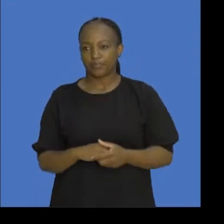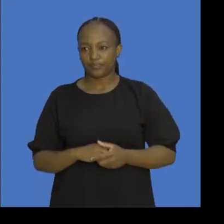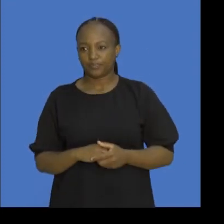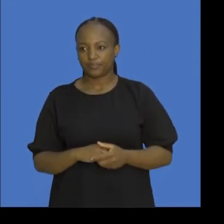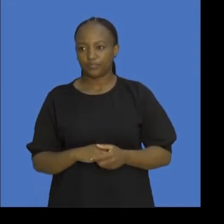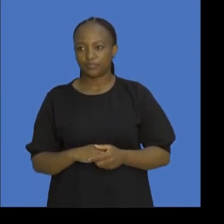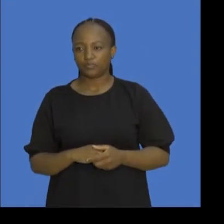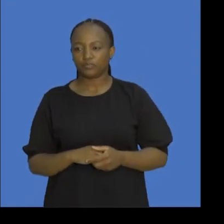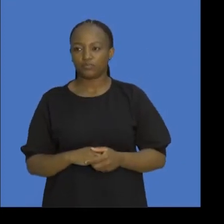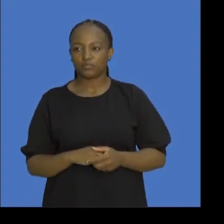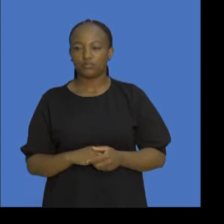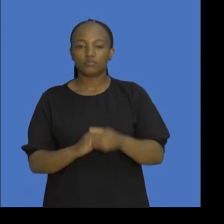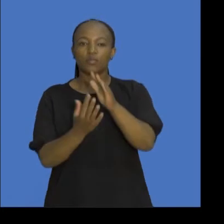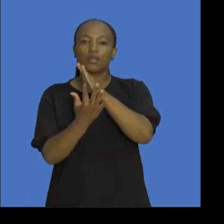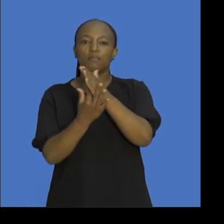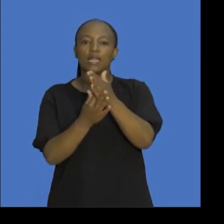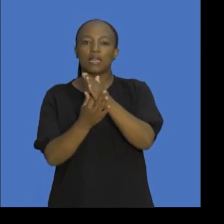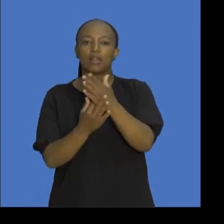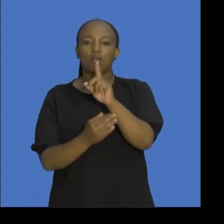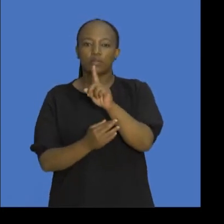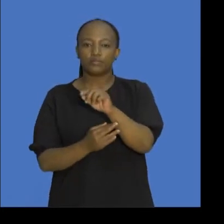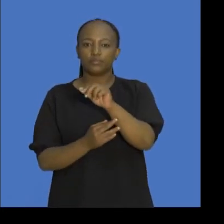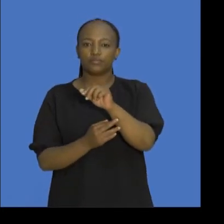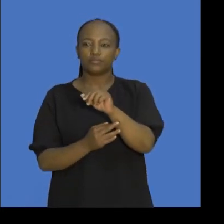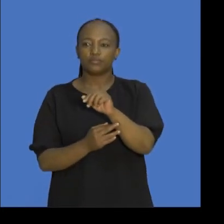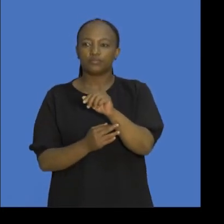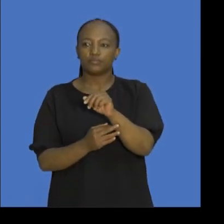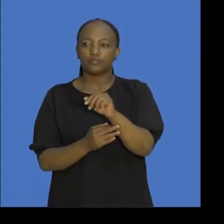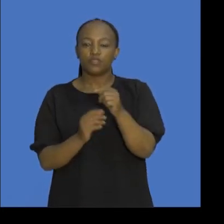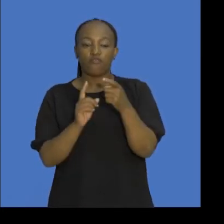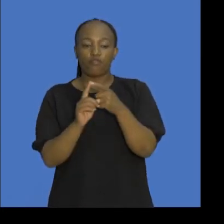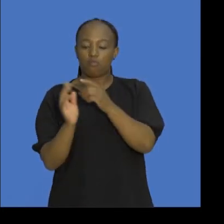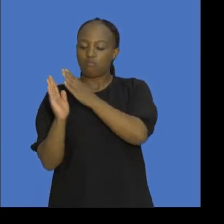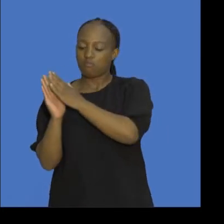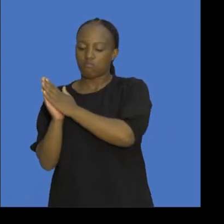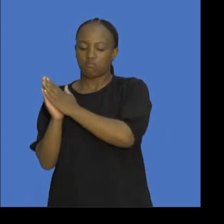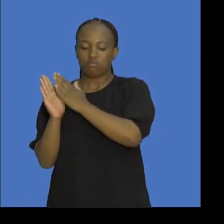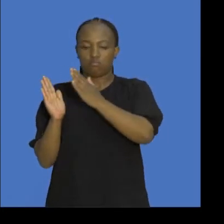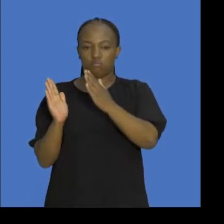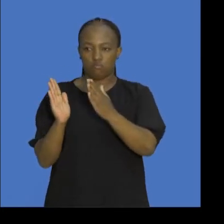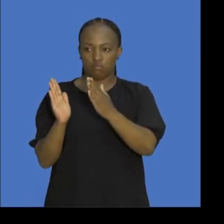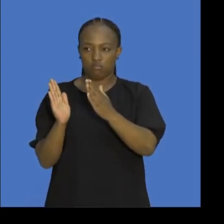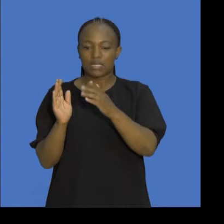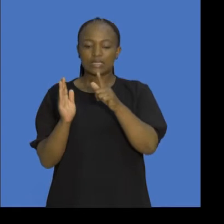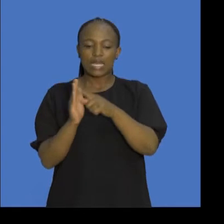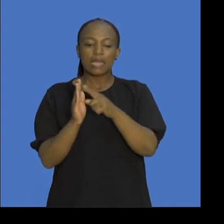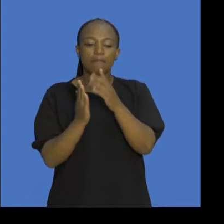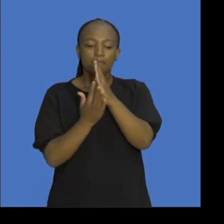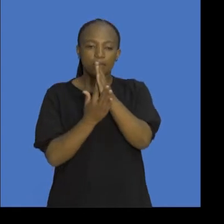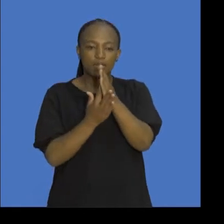Now, if we order our data, what is the middle one? So from there to there, and from there to